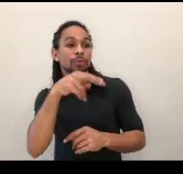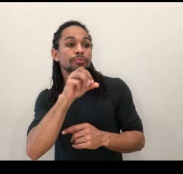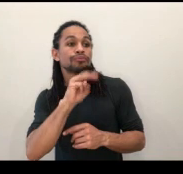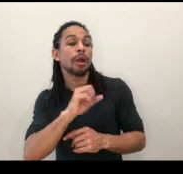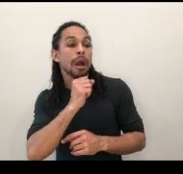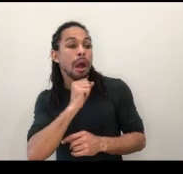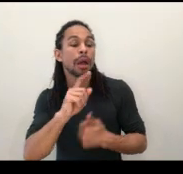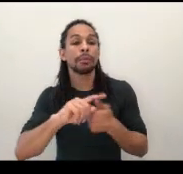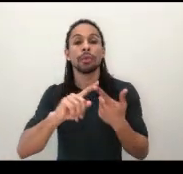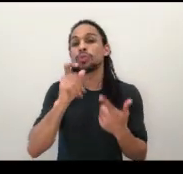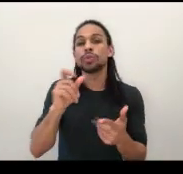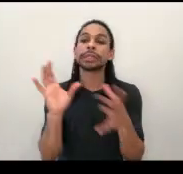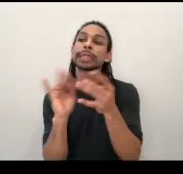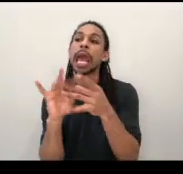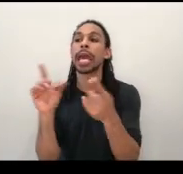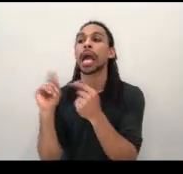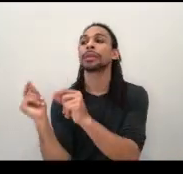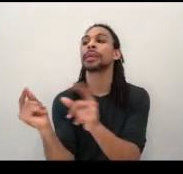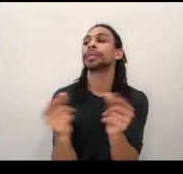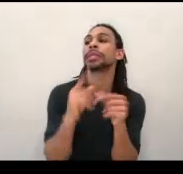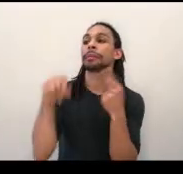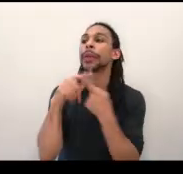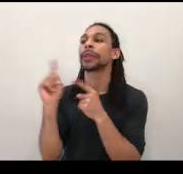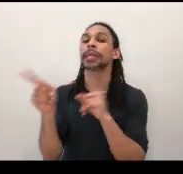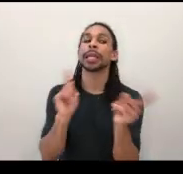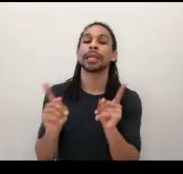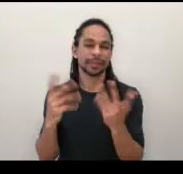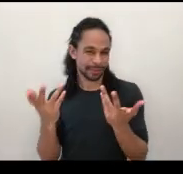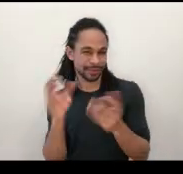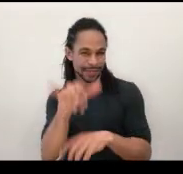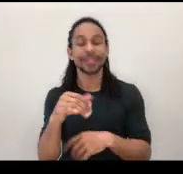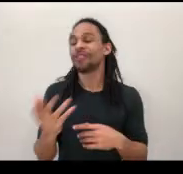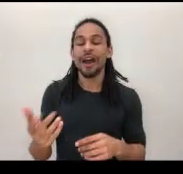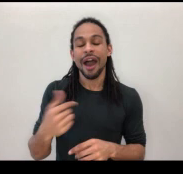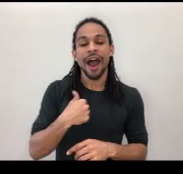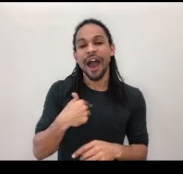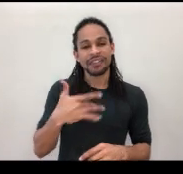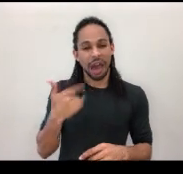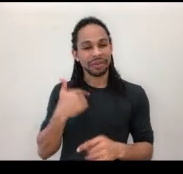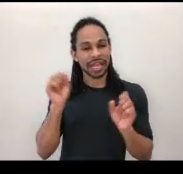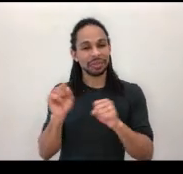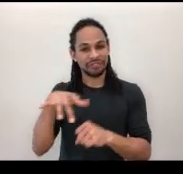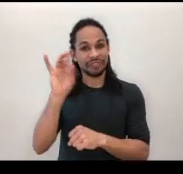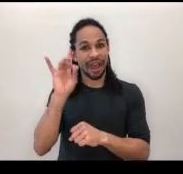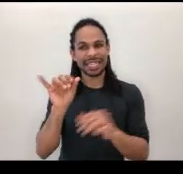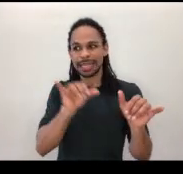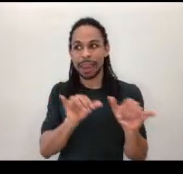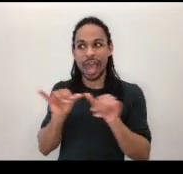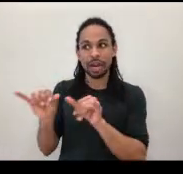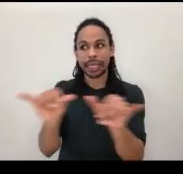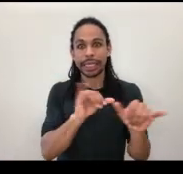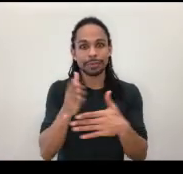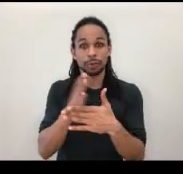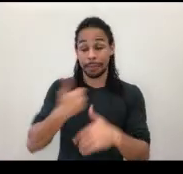saying what about who, like little things like that. I feel like I was able to, I guess, find similarities between